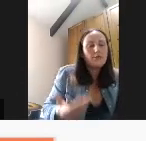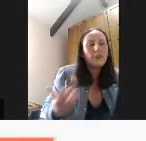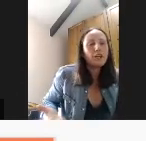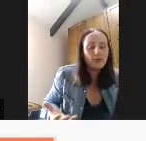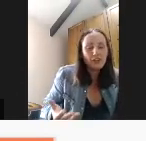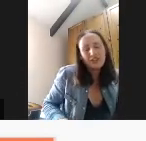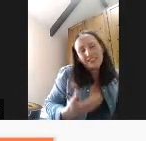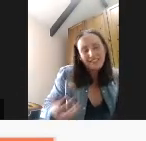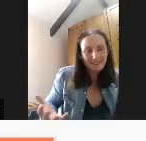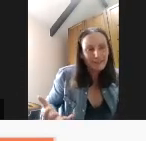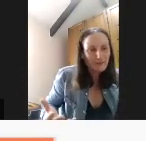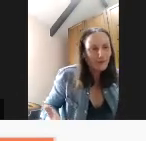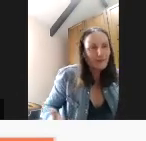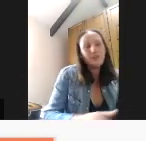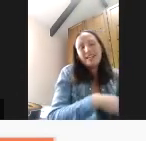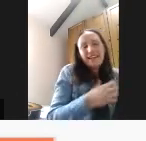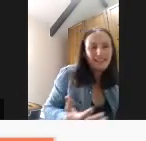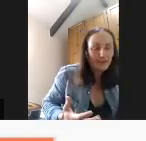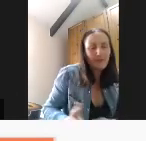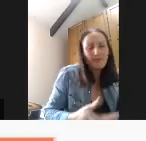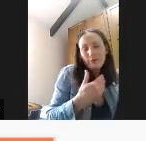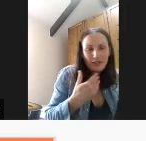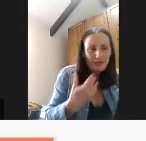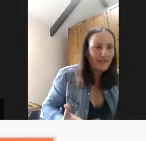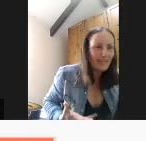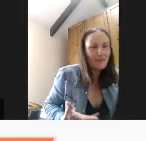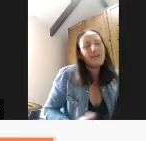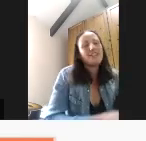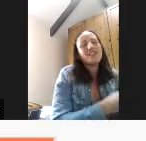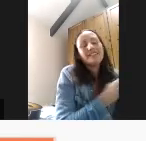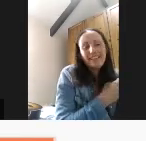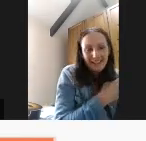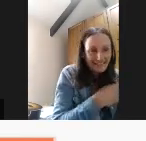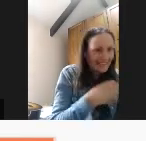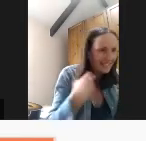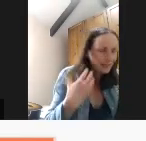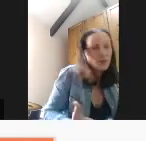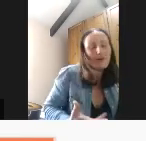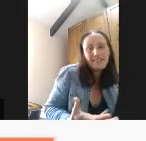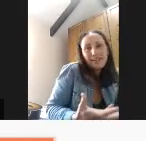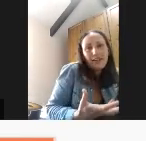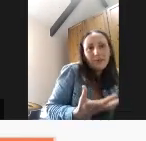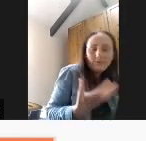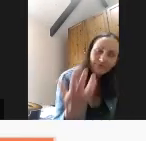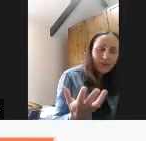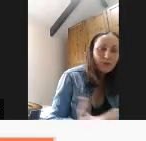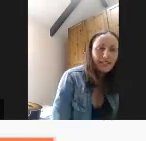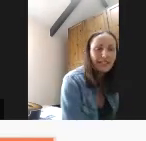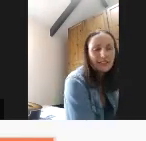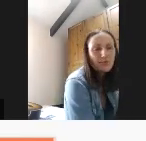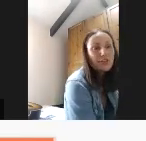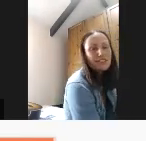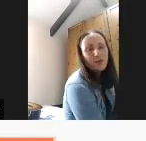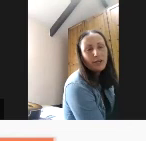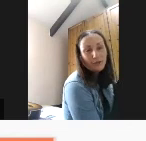you know, the very low margins that exist in food, anything from that can pay fair living wages and can go into, you know, putting